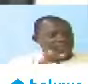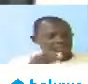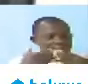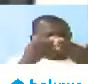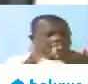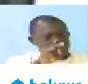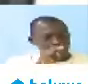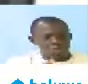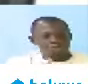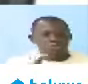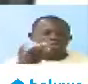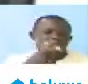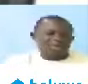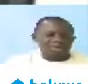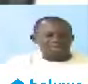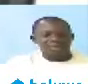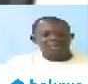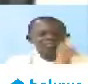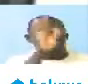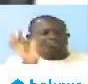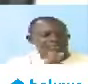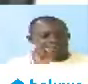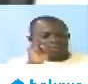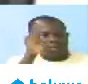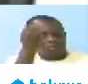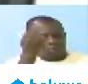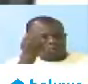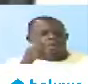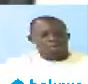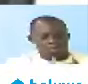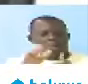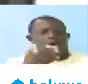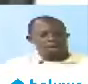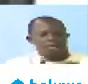you is sometimes very, very difficult.